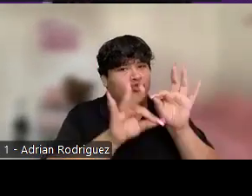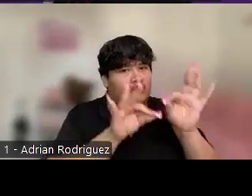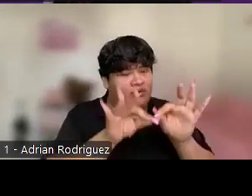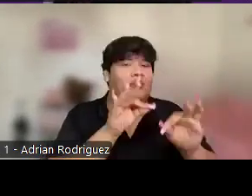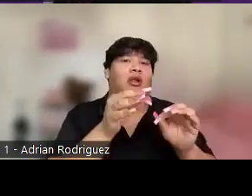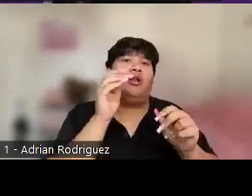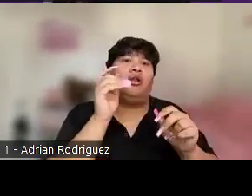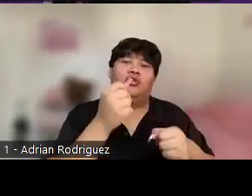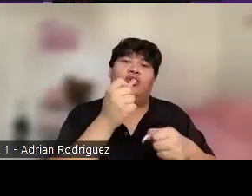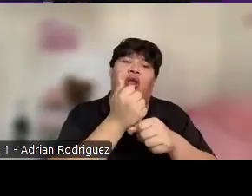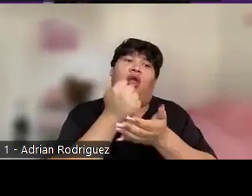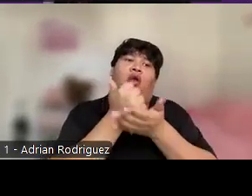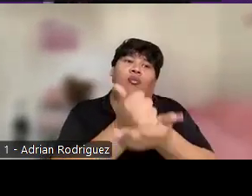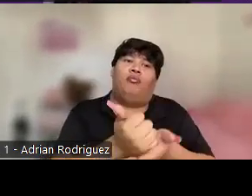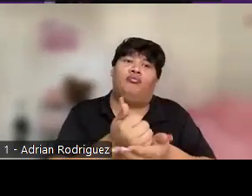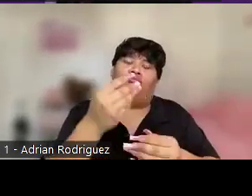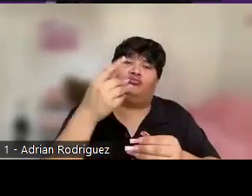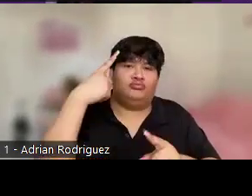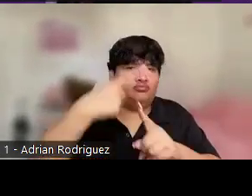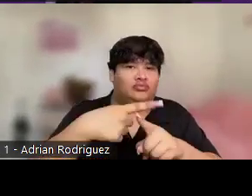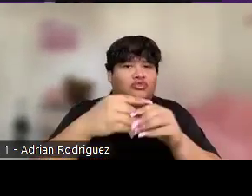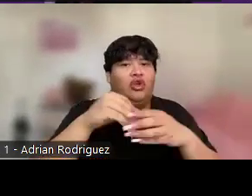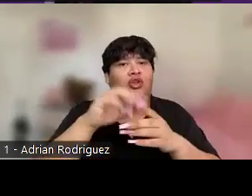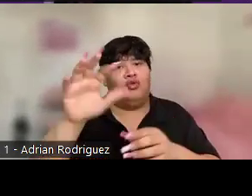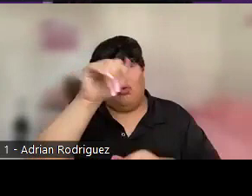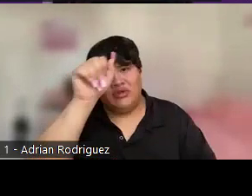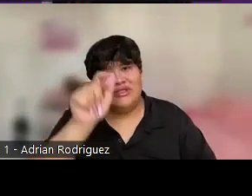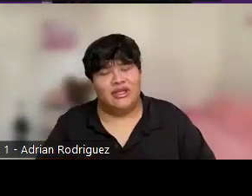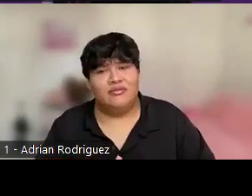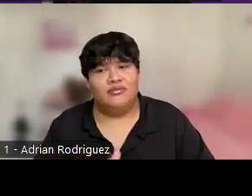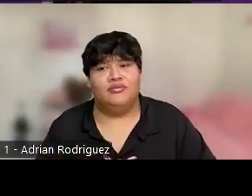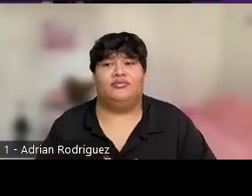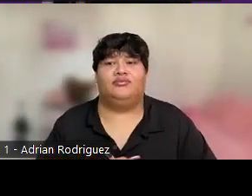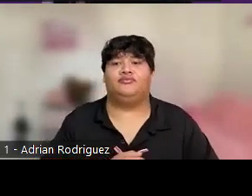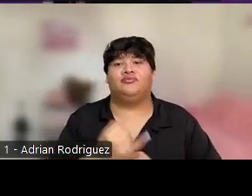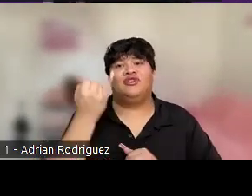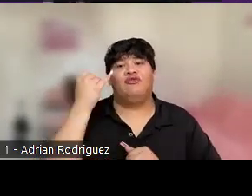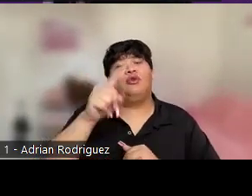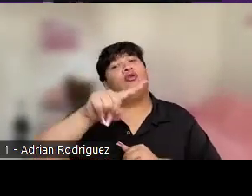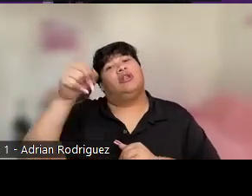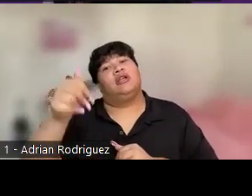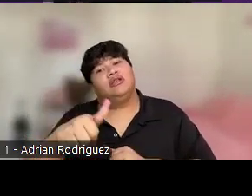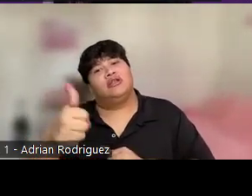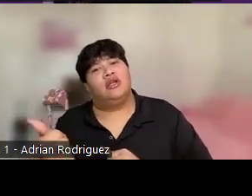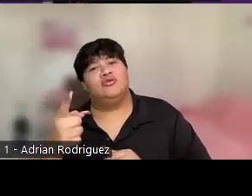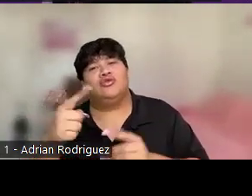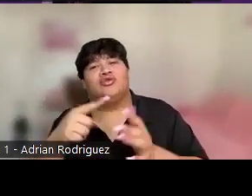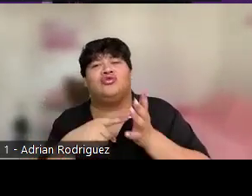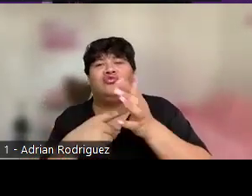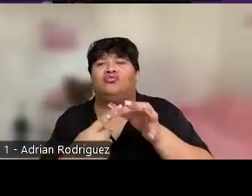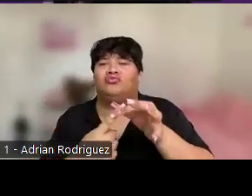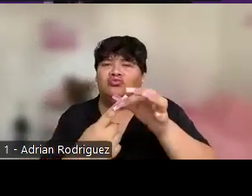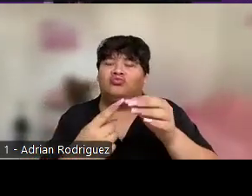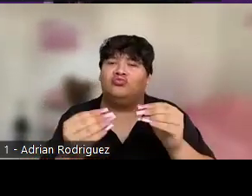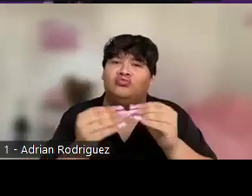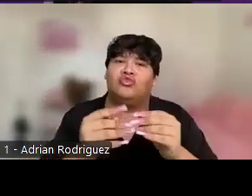showing benefits for individuals that are able to take them. And if we go to the next slide, just to highlight really